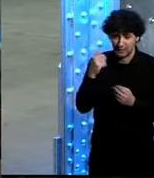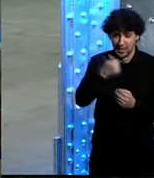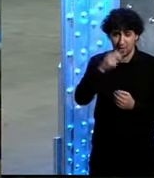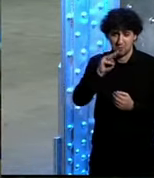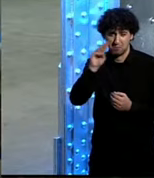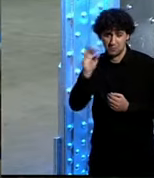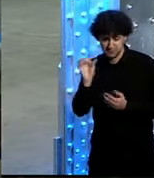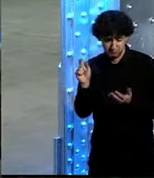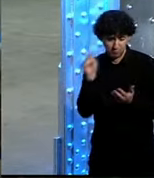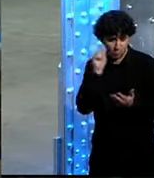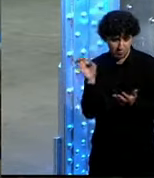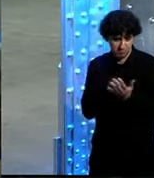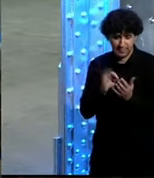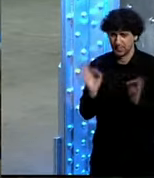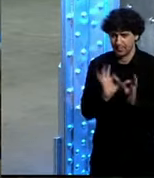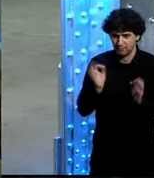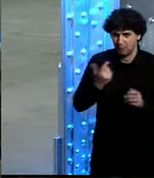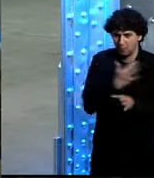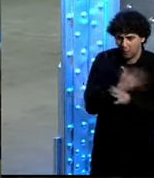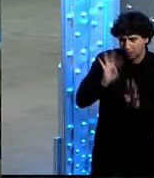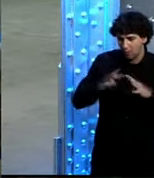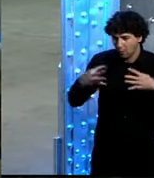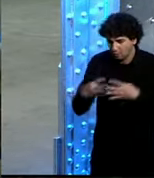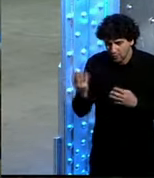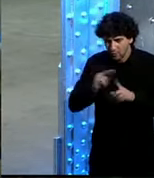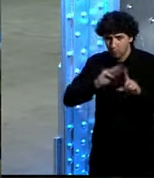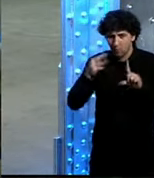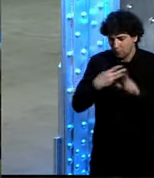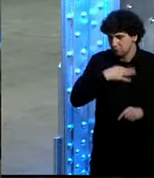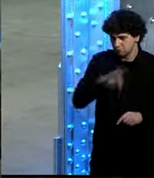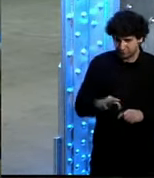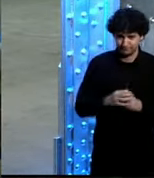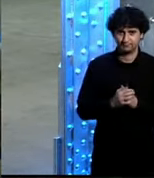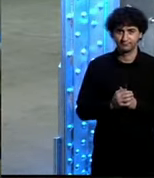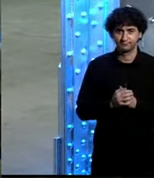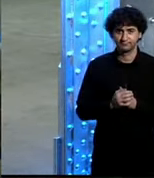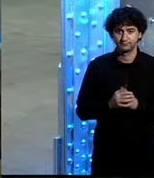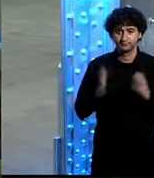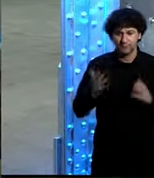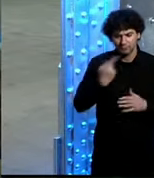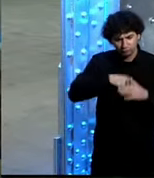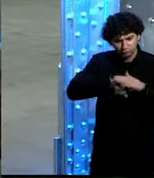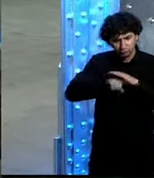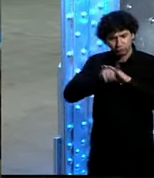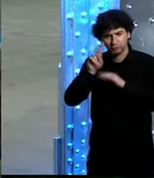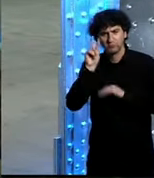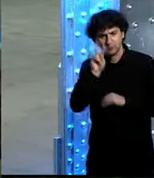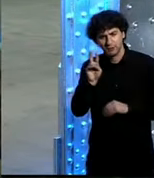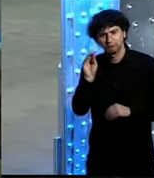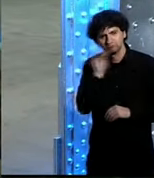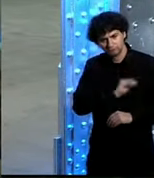We created some video games. We didn't have apps back then, but we created many other things around this